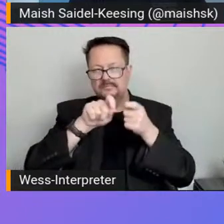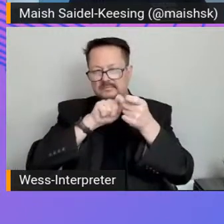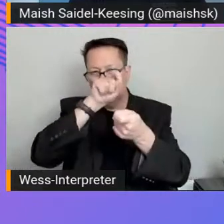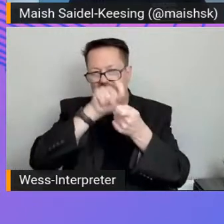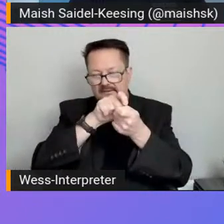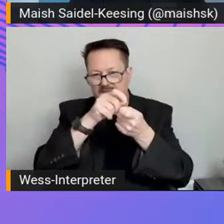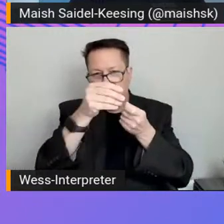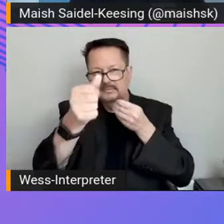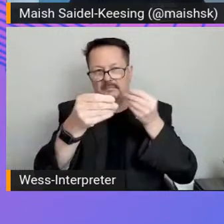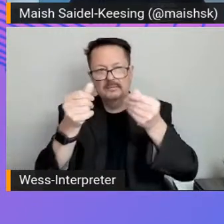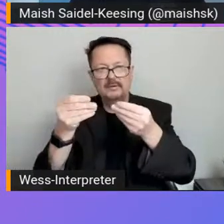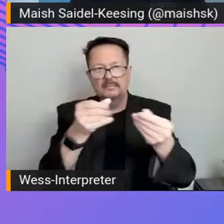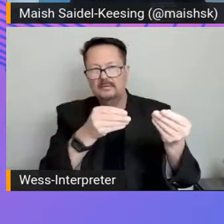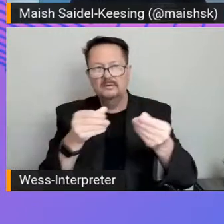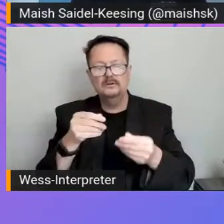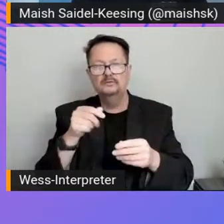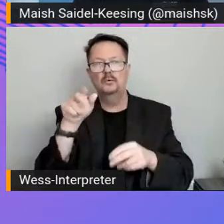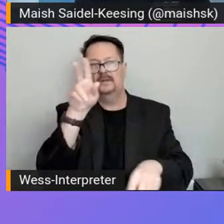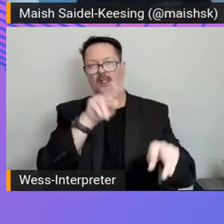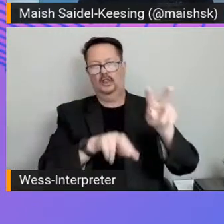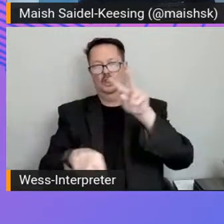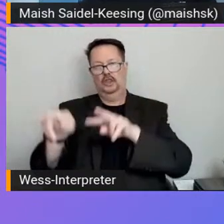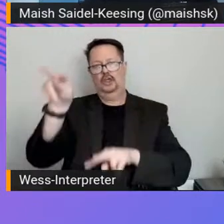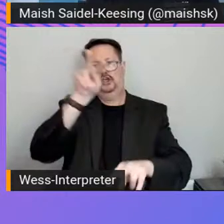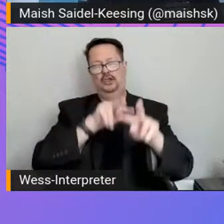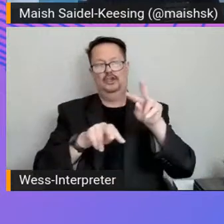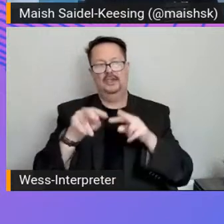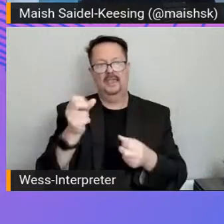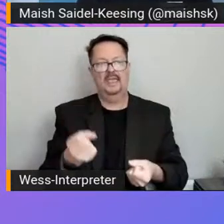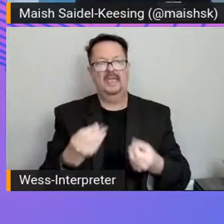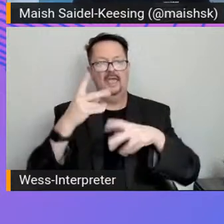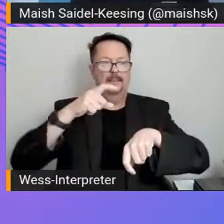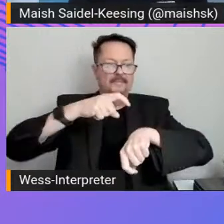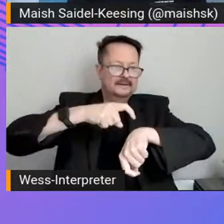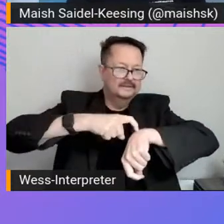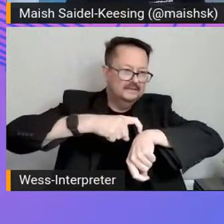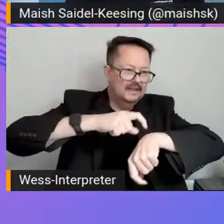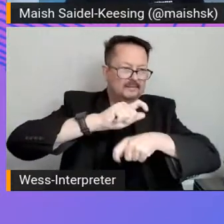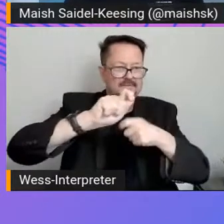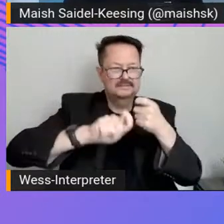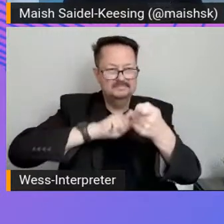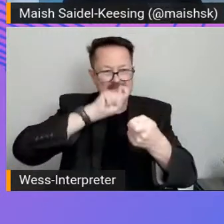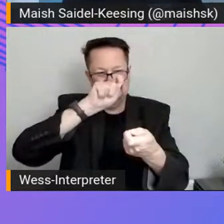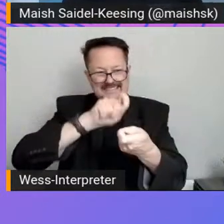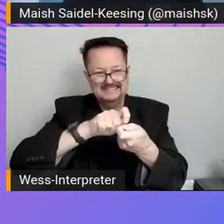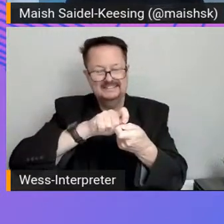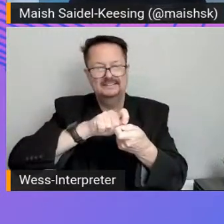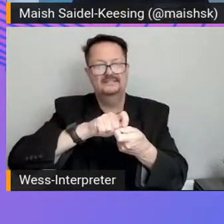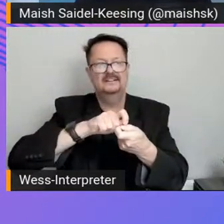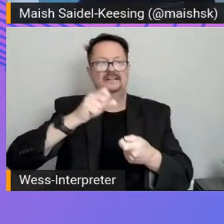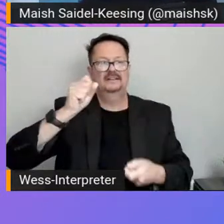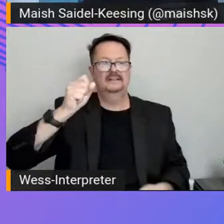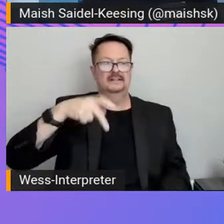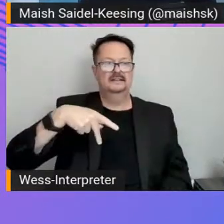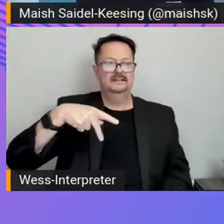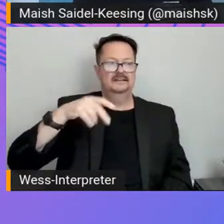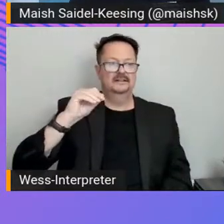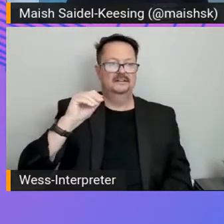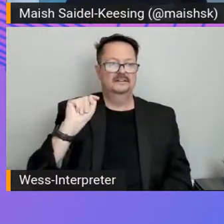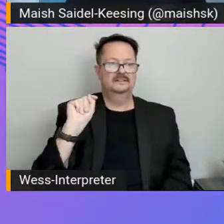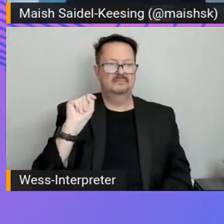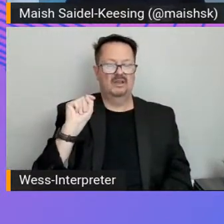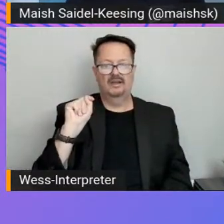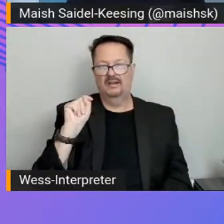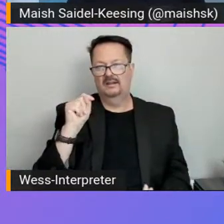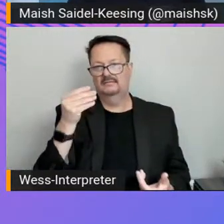back and look for the instances in the cluster. Here's what our spot price. This is what we're paying